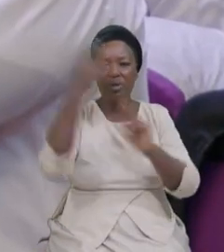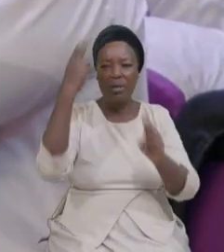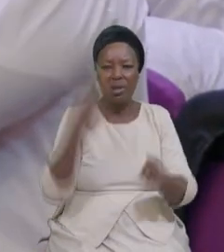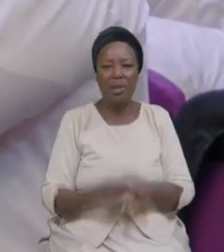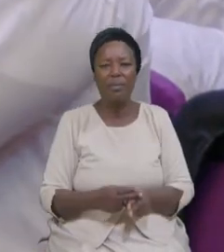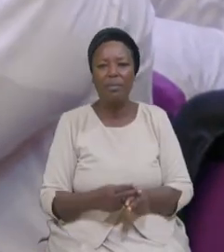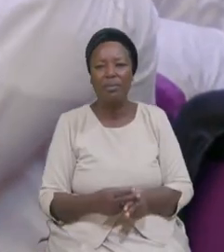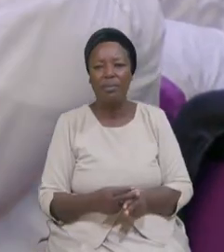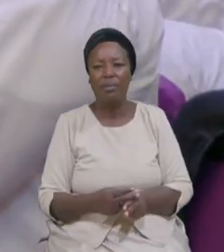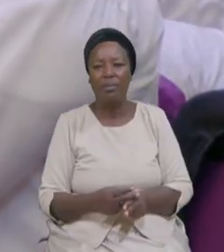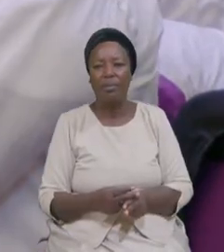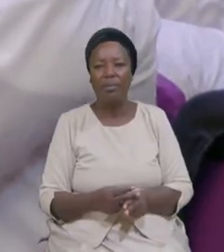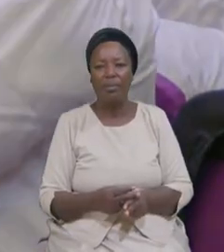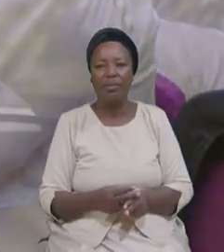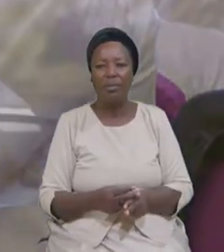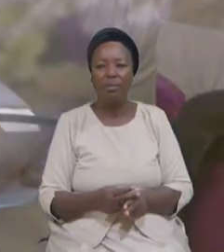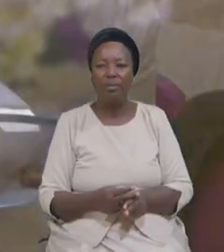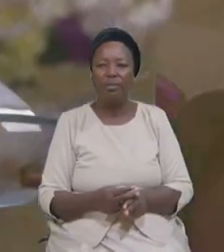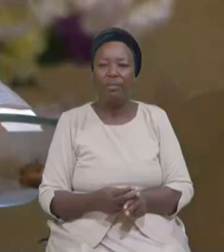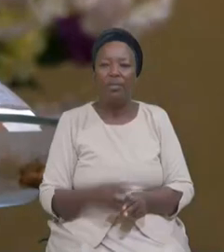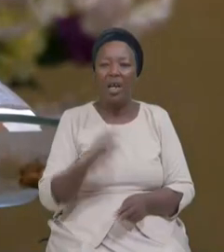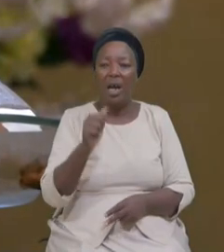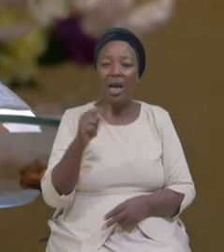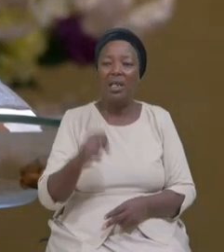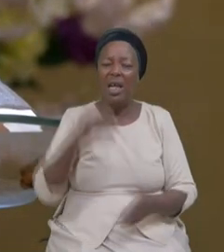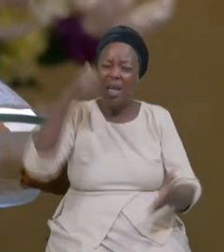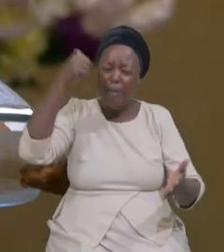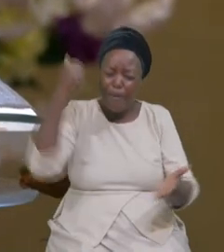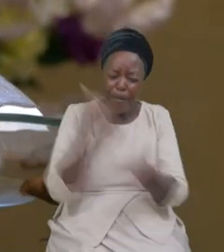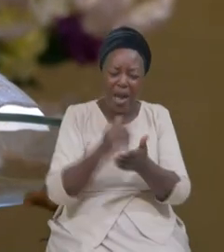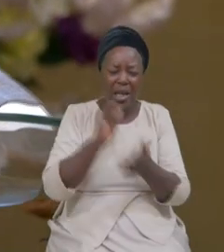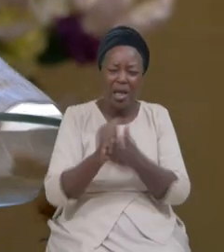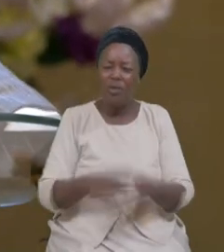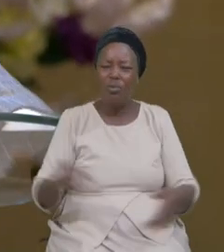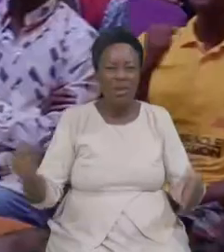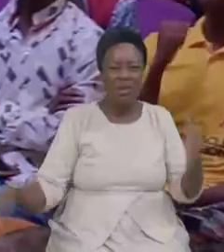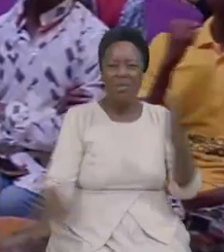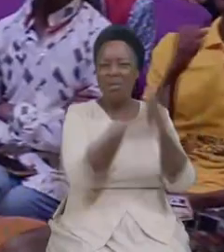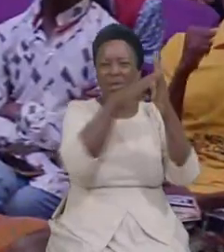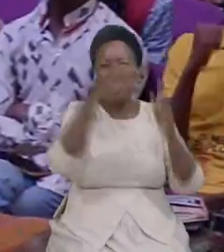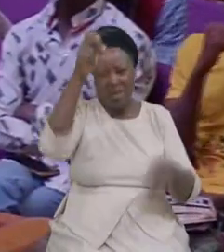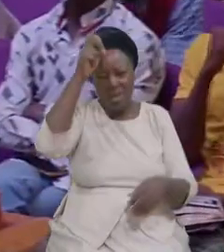Loud, an amen that will embarrass the devil.